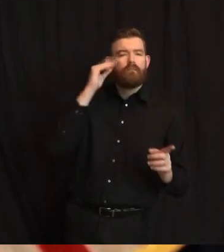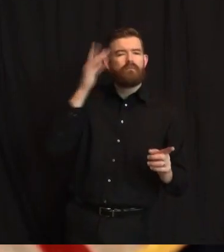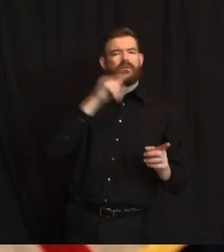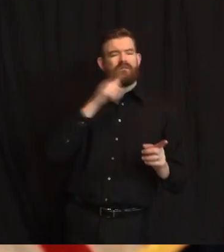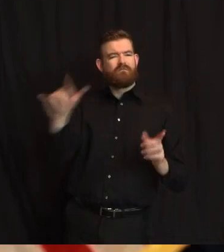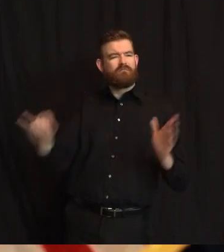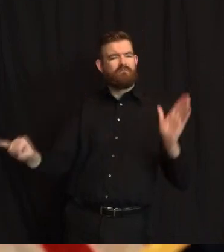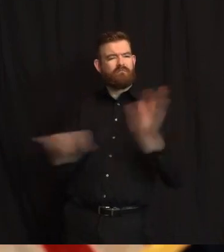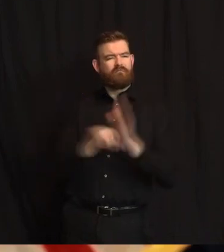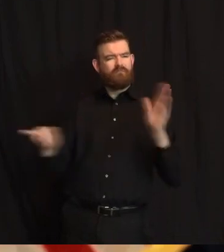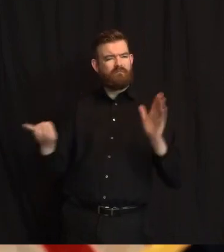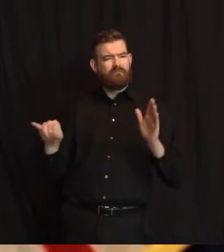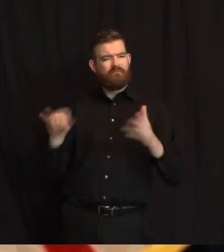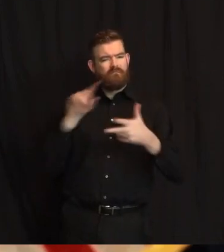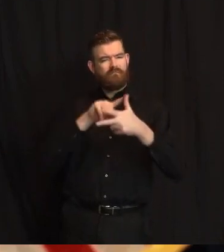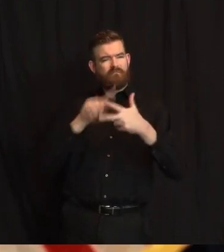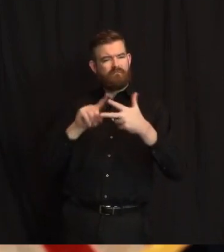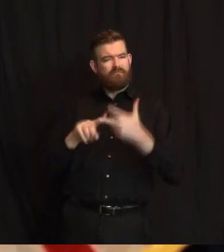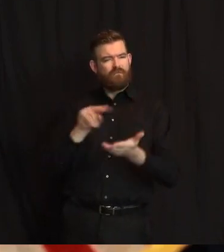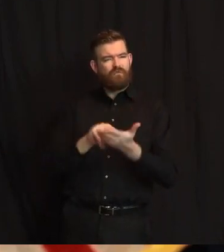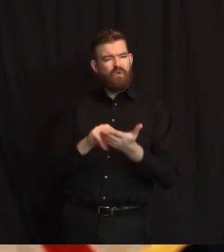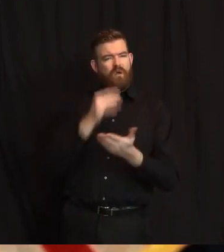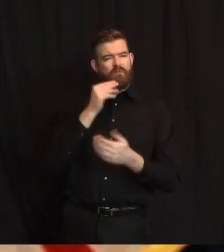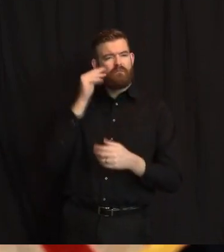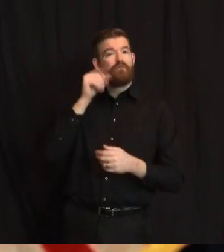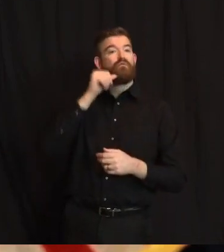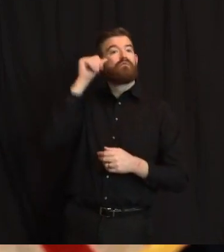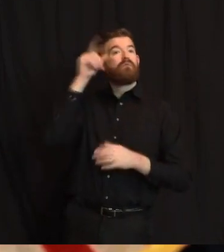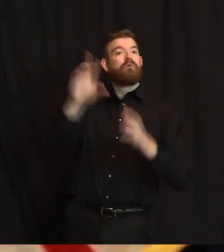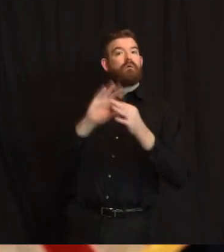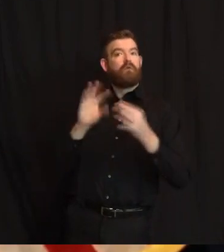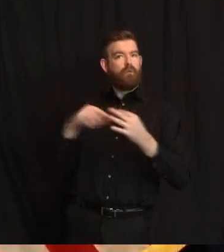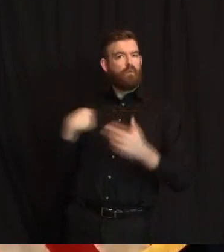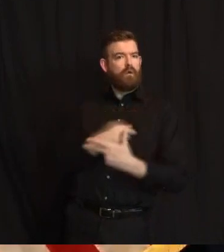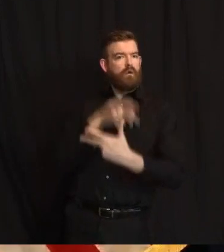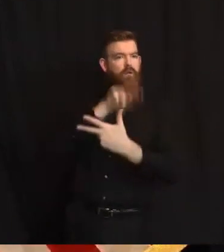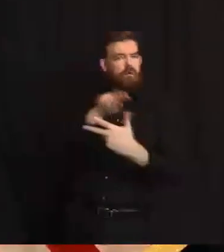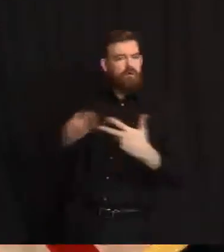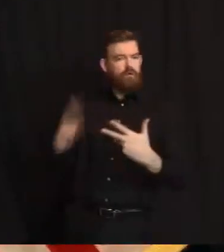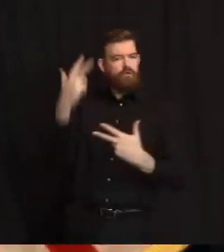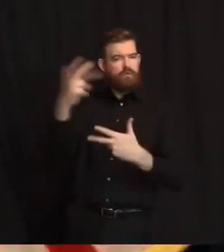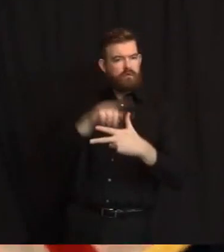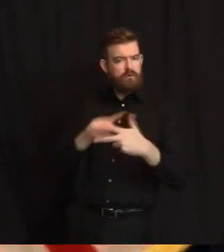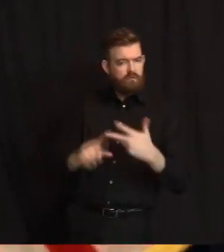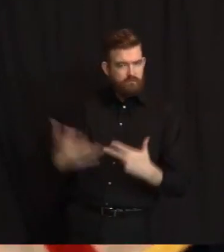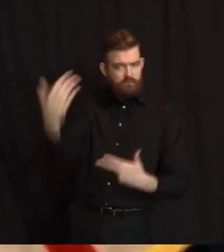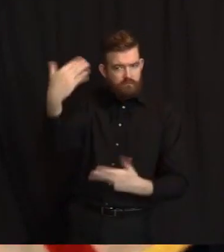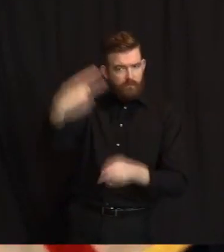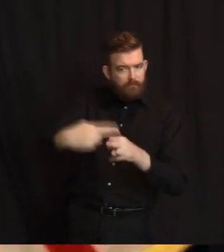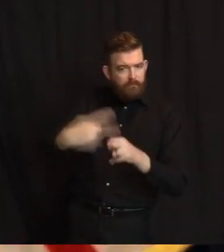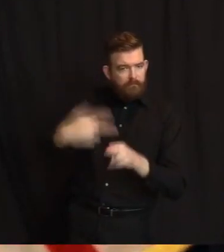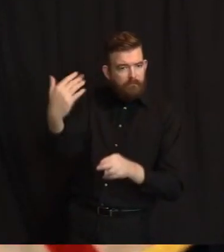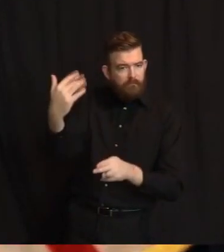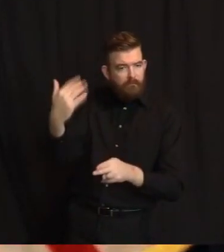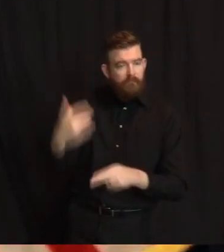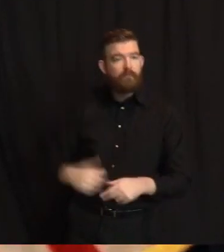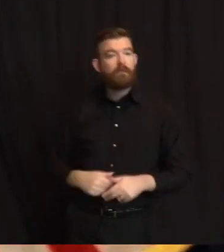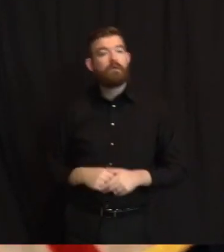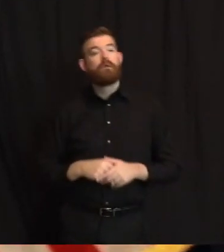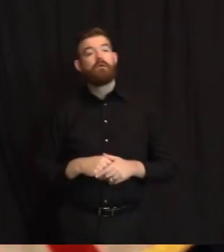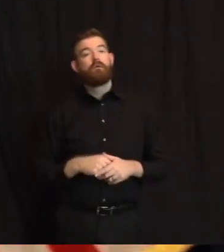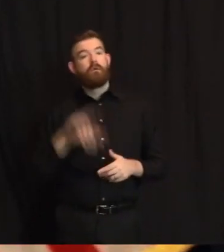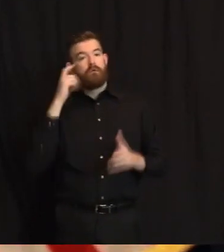mentioned yesterday. Thank you. We're going to come to that. Do you have one? Can you handle Lisa's first? I'm not sure the 3 that I recall these. Did we reference them yesterday?